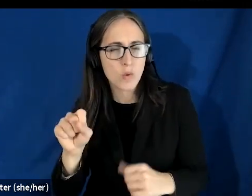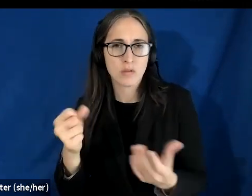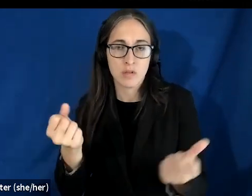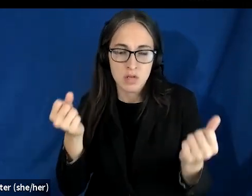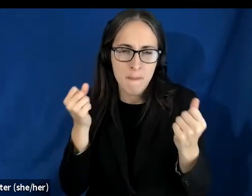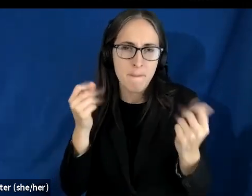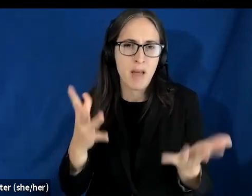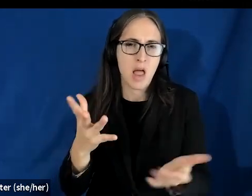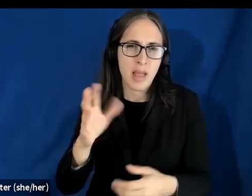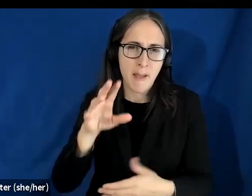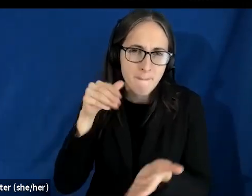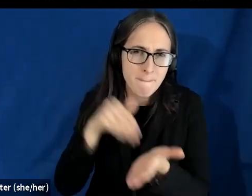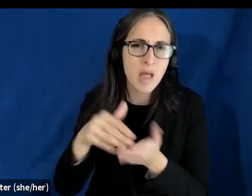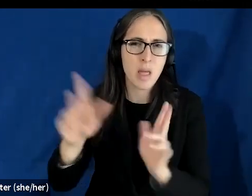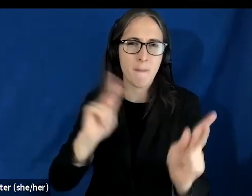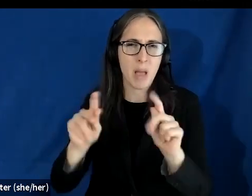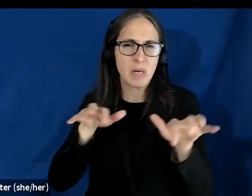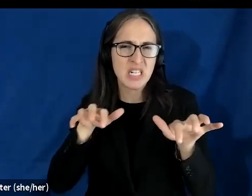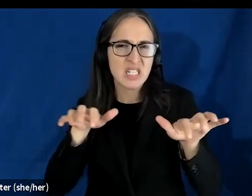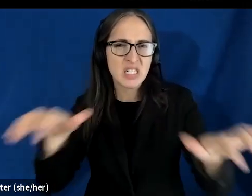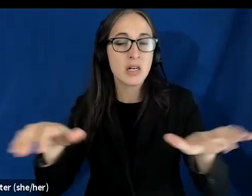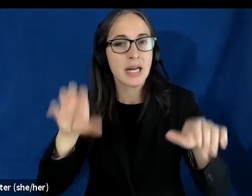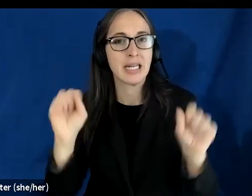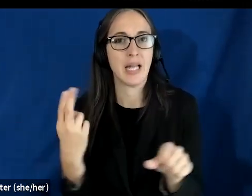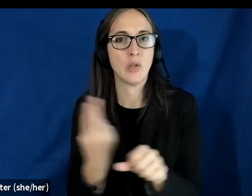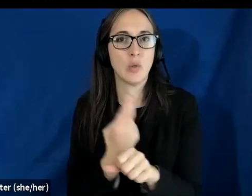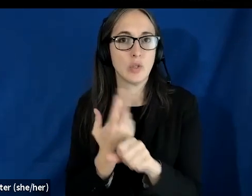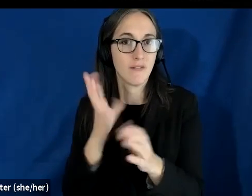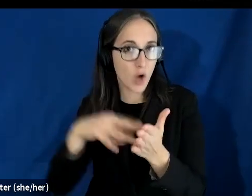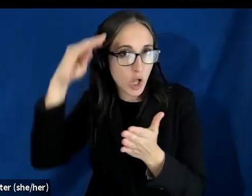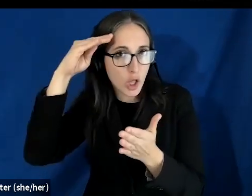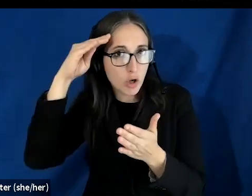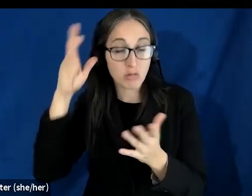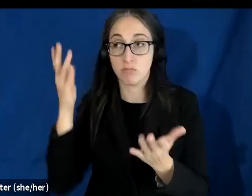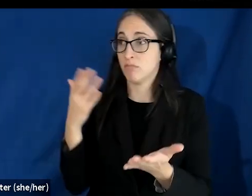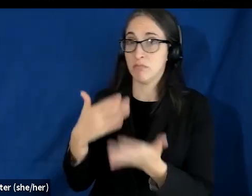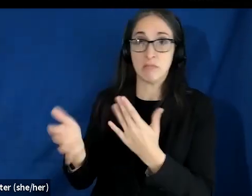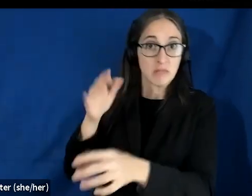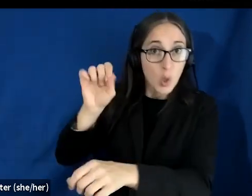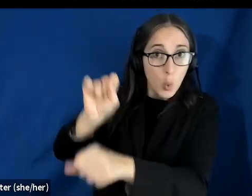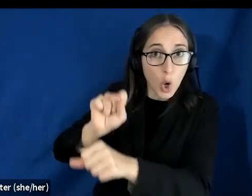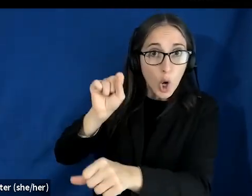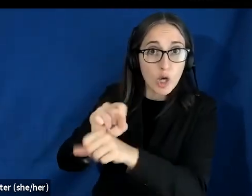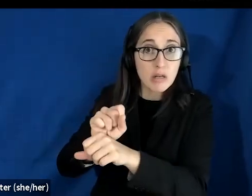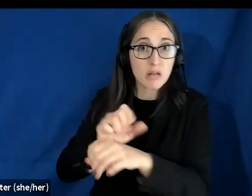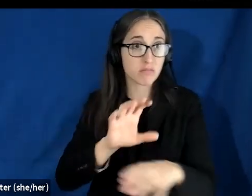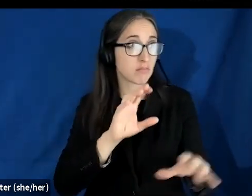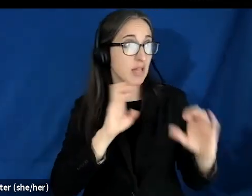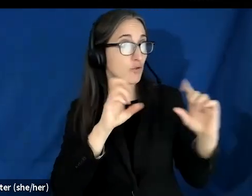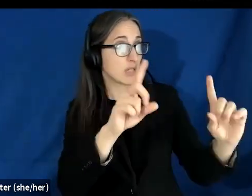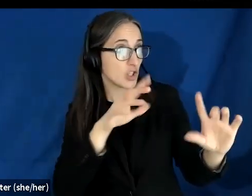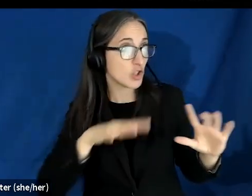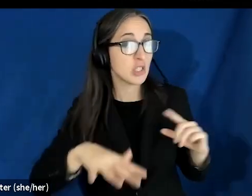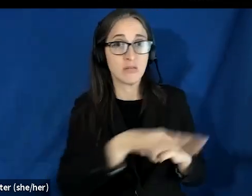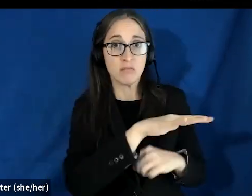people can use in earning or learning, meaning in whether you're in the workforce or whether you're in education. And some